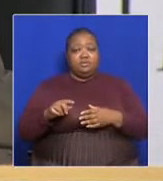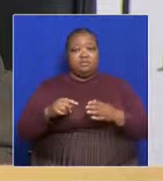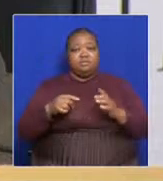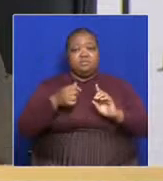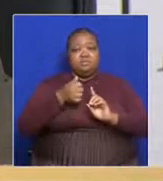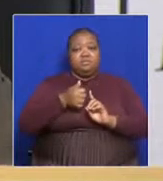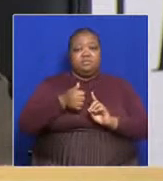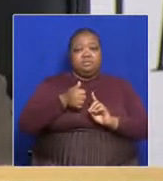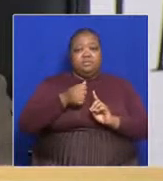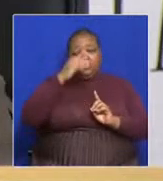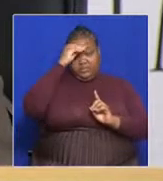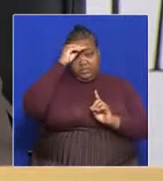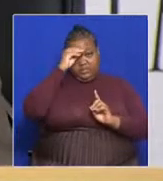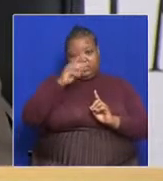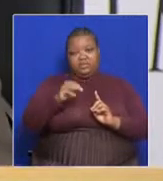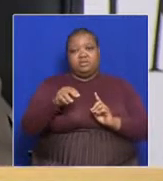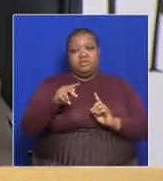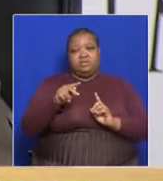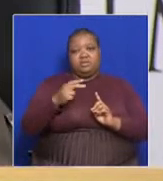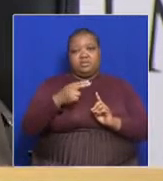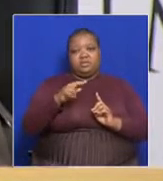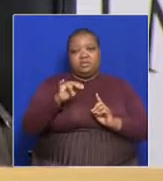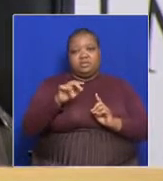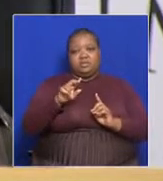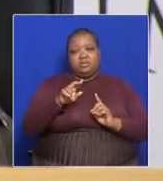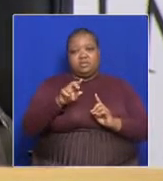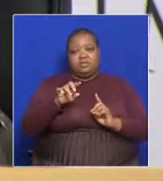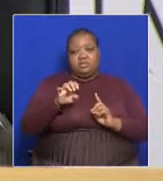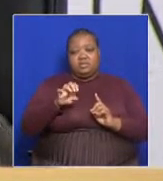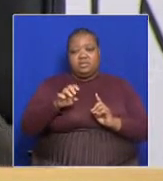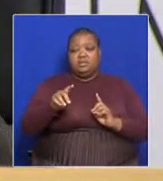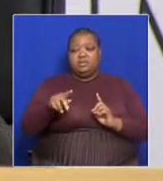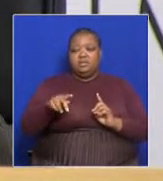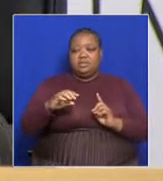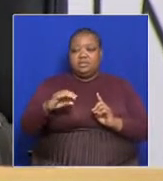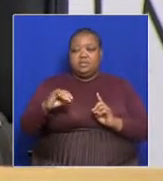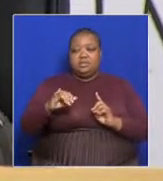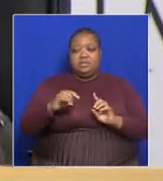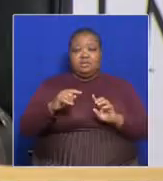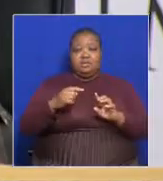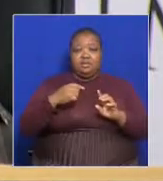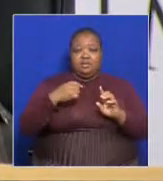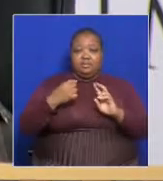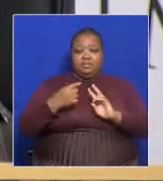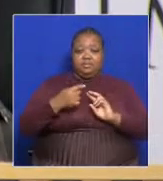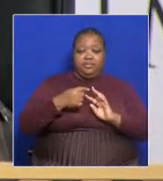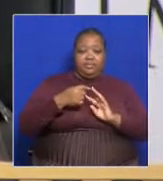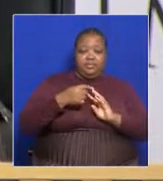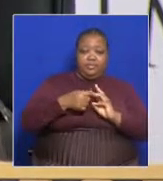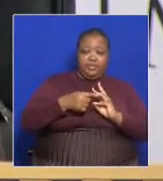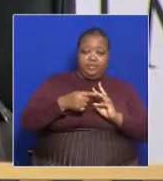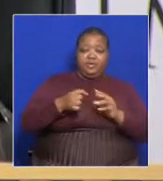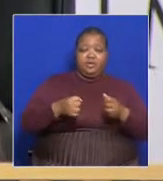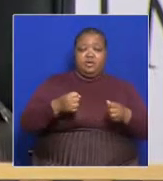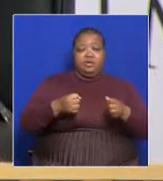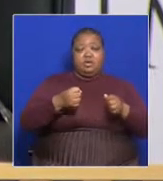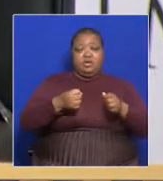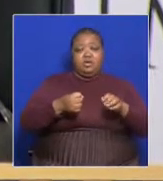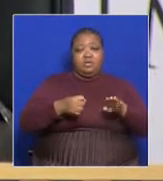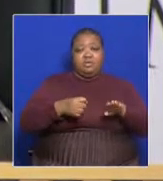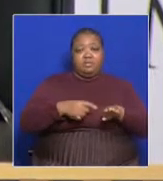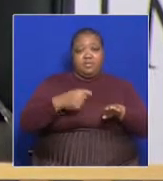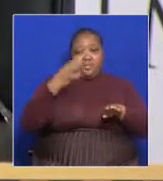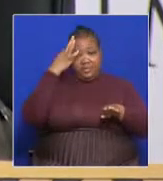other DPCI members, transferred these black bags from the container into a H1 marked state vehicle that I was driving.